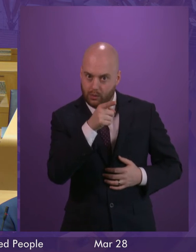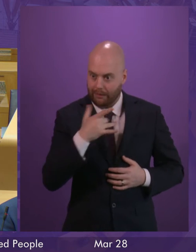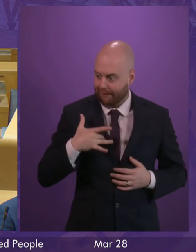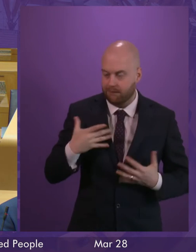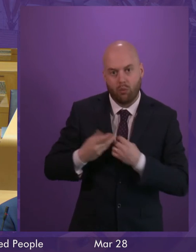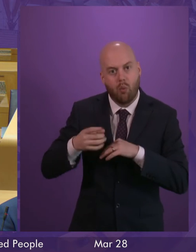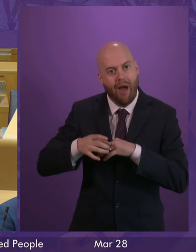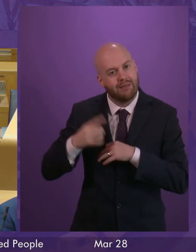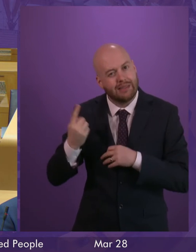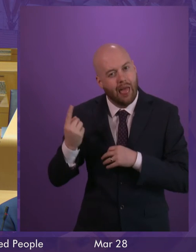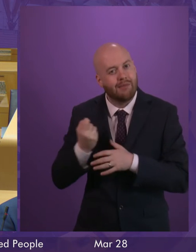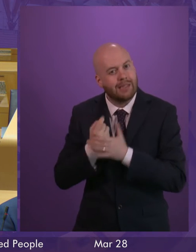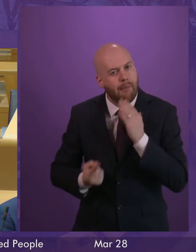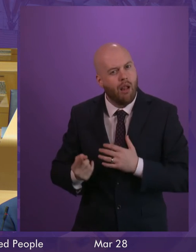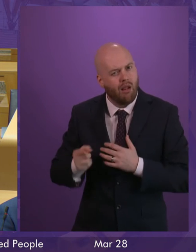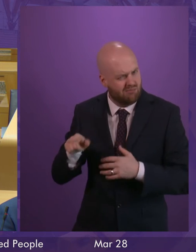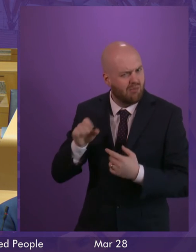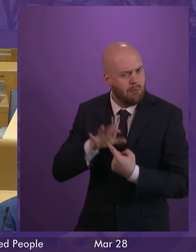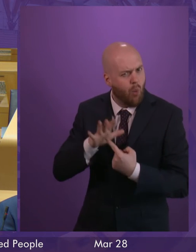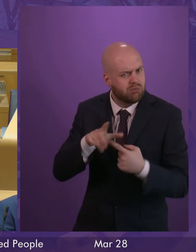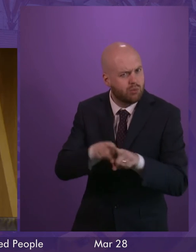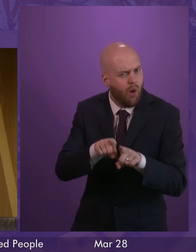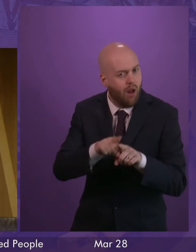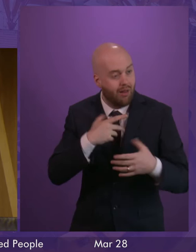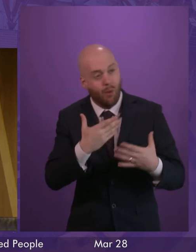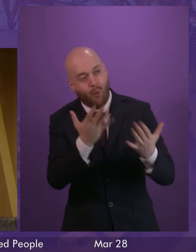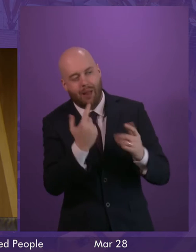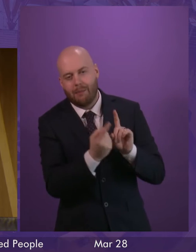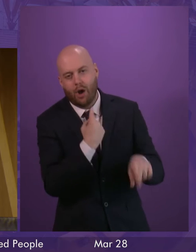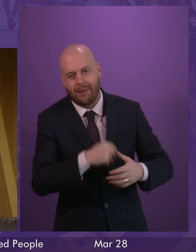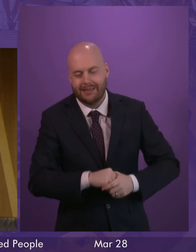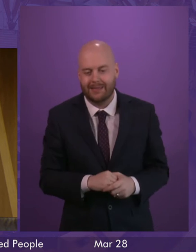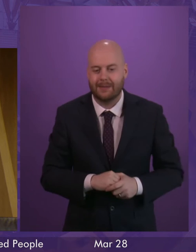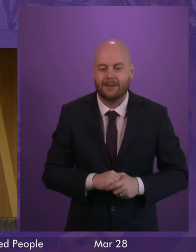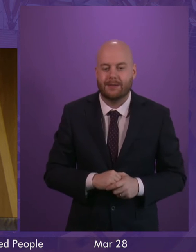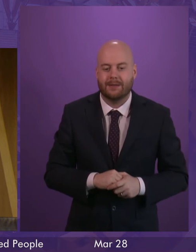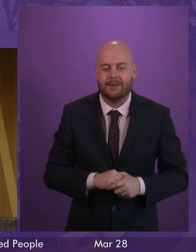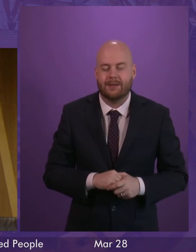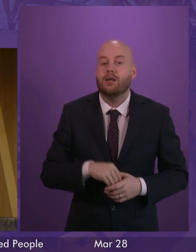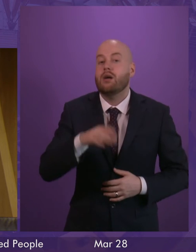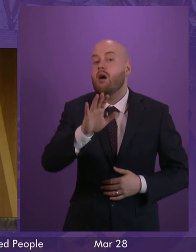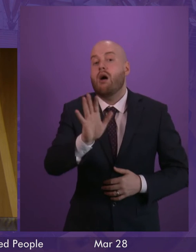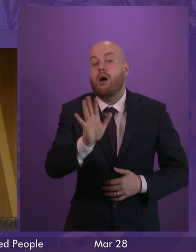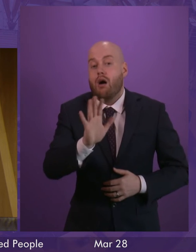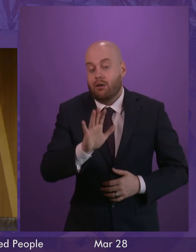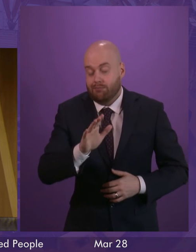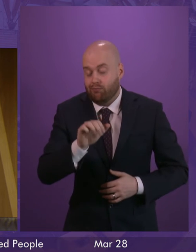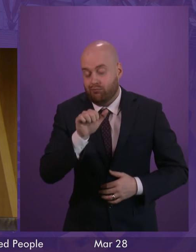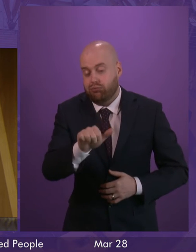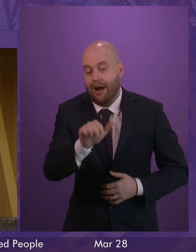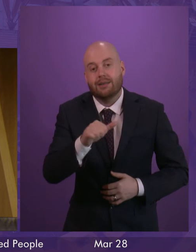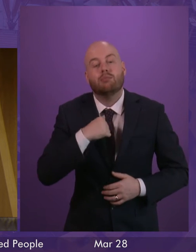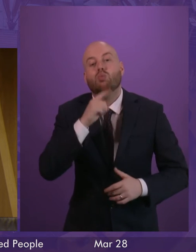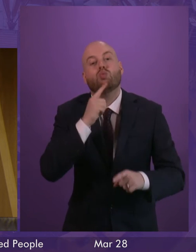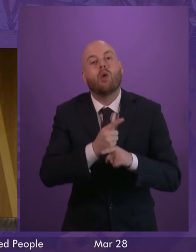I think it's important that we all talk about that. I welcome his comments. George Adams. George Thank you. No, I was purely talking as Chief Whip for the